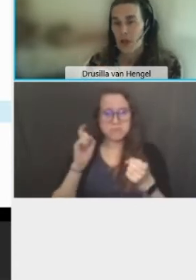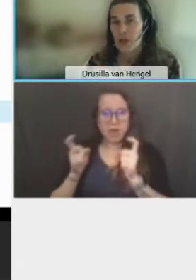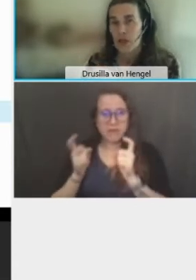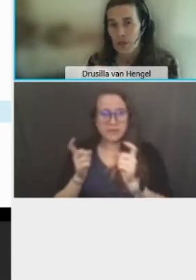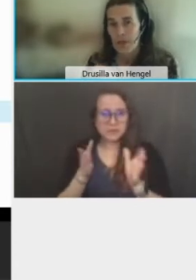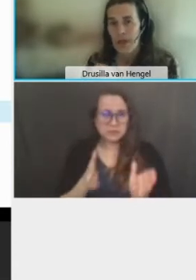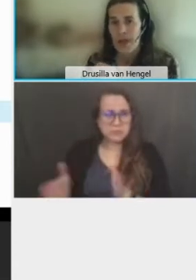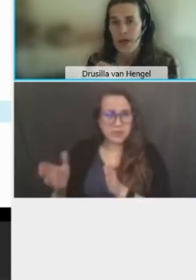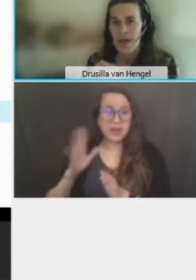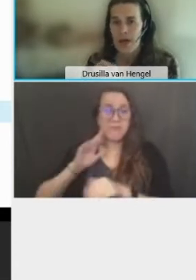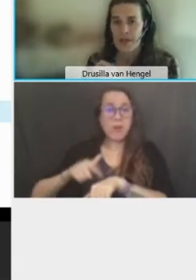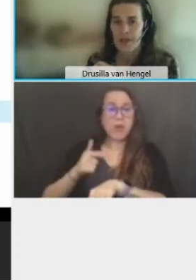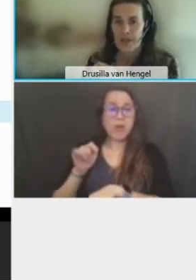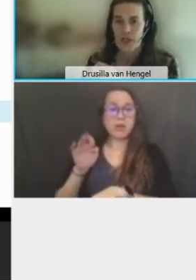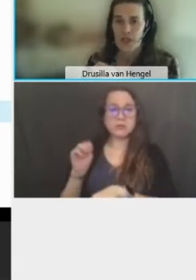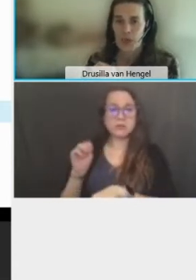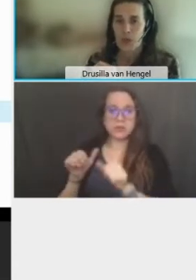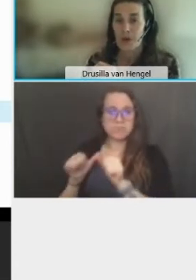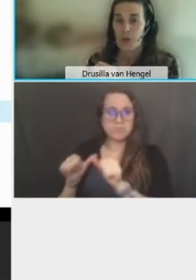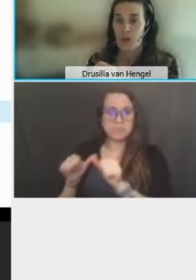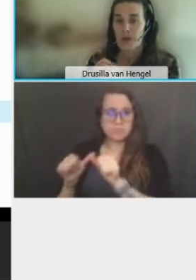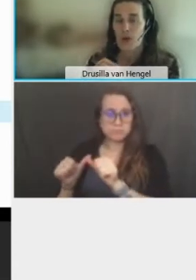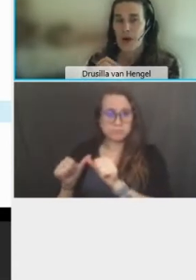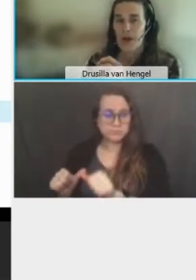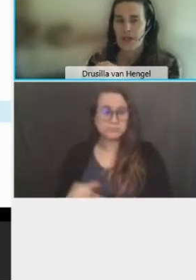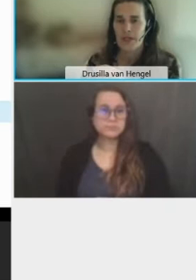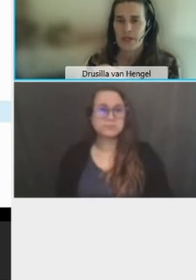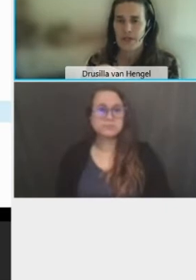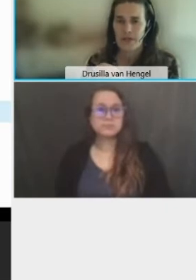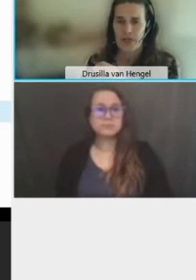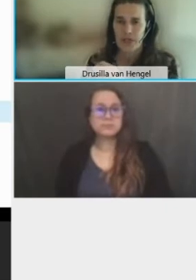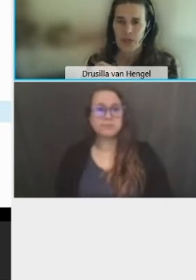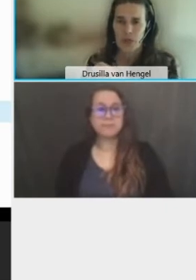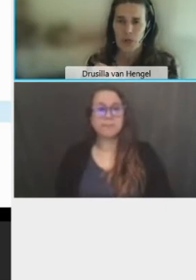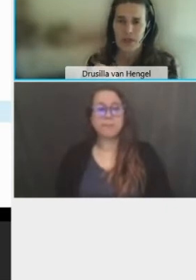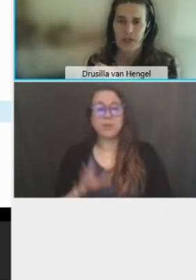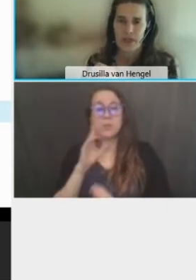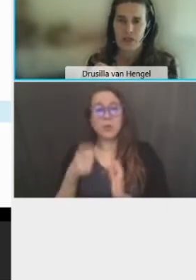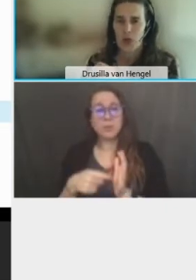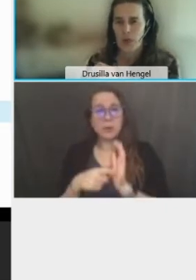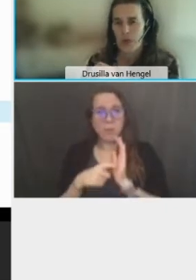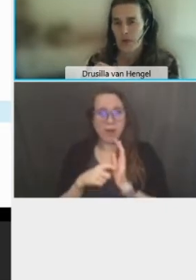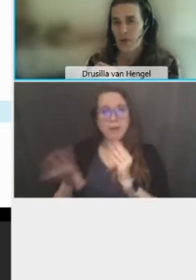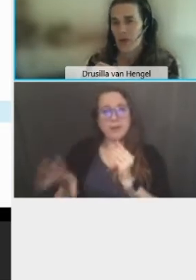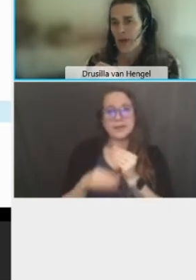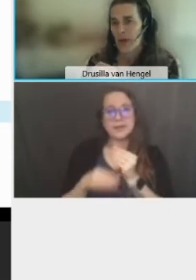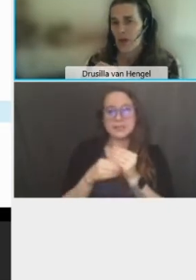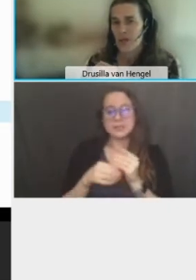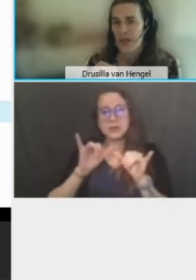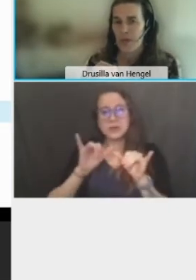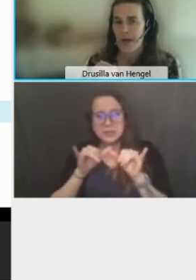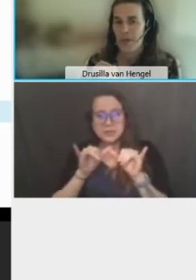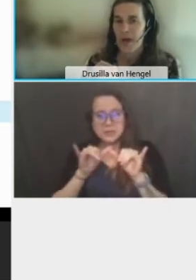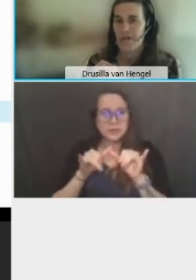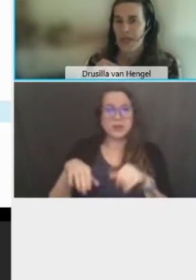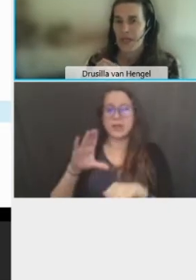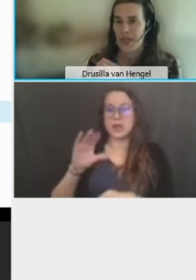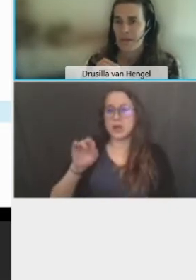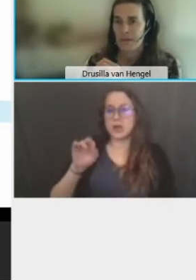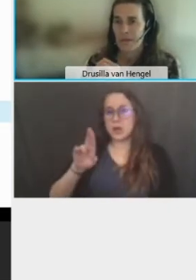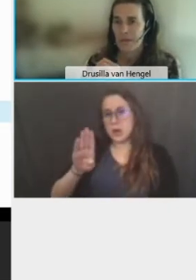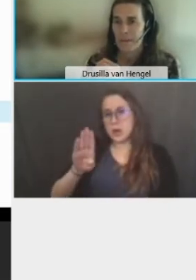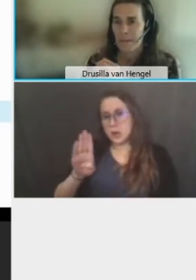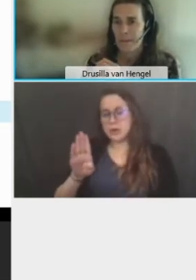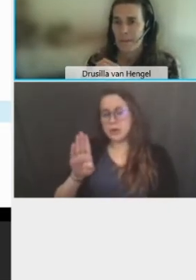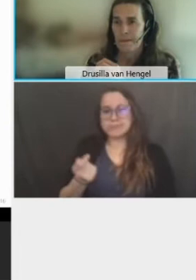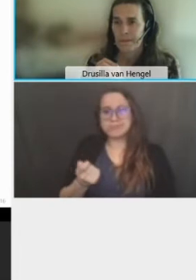modified long-term installations, which will require additional civil engineering work such as curb removal, grading, or side path